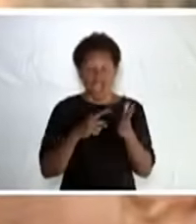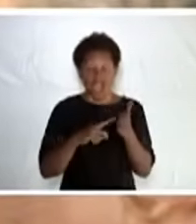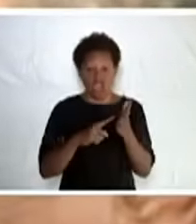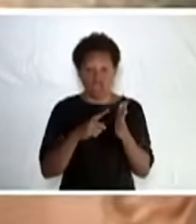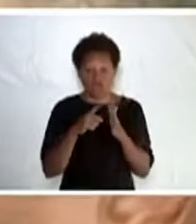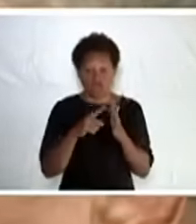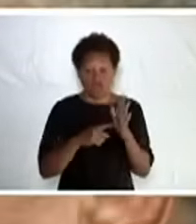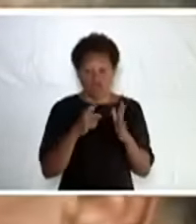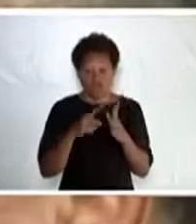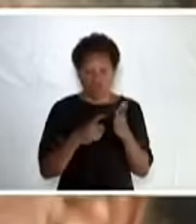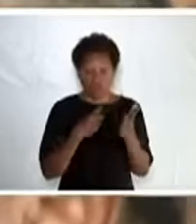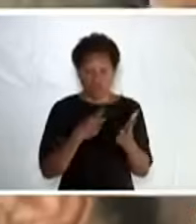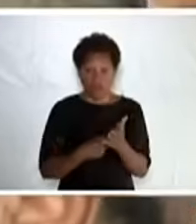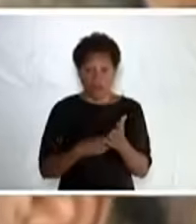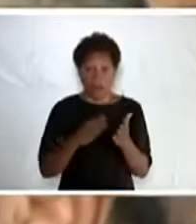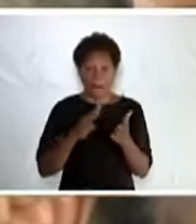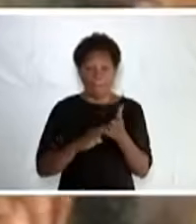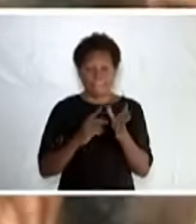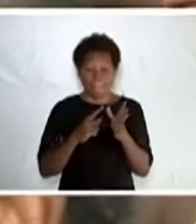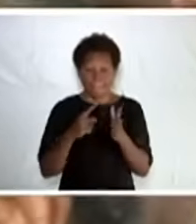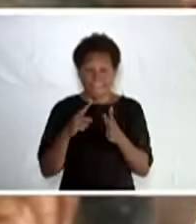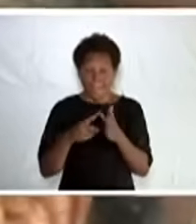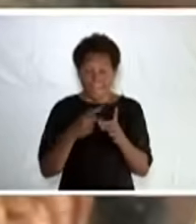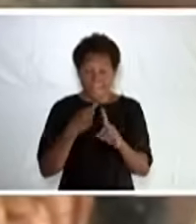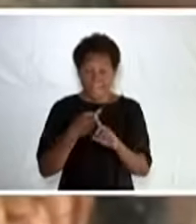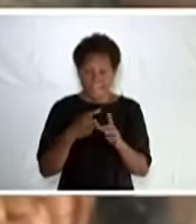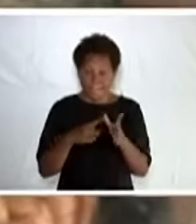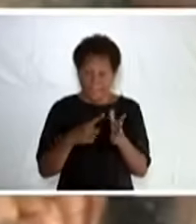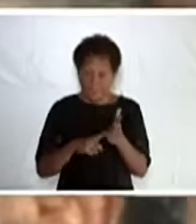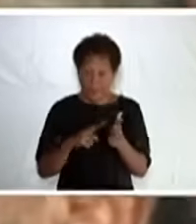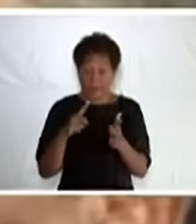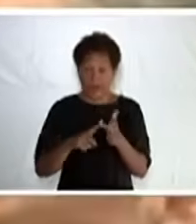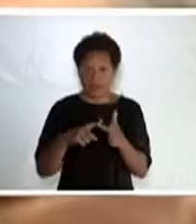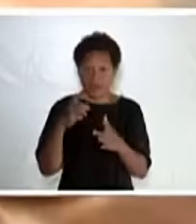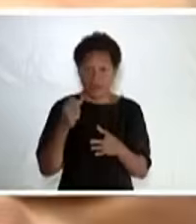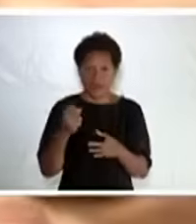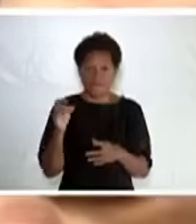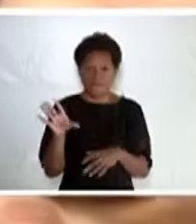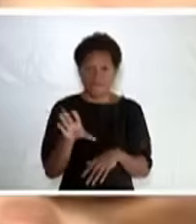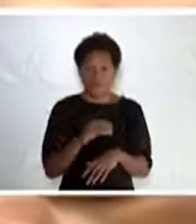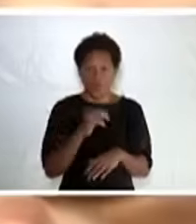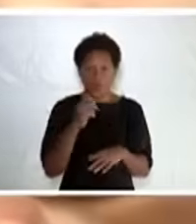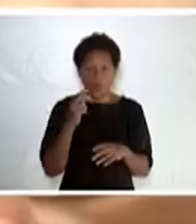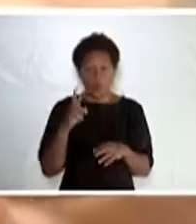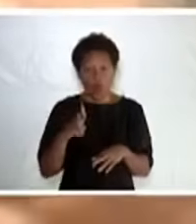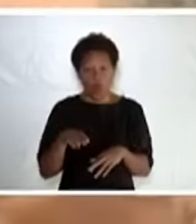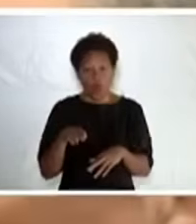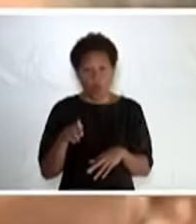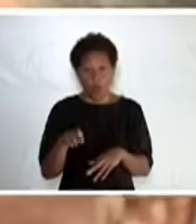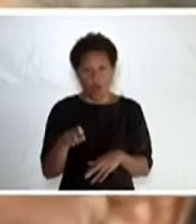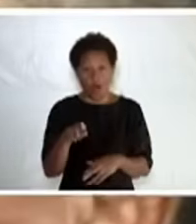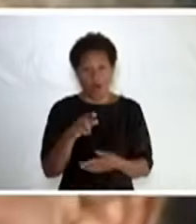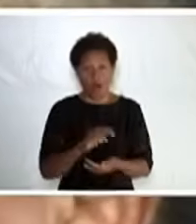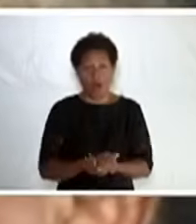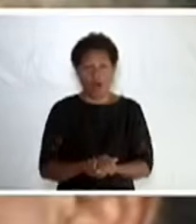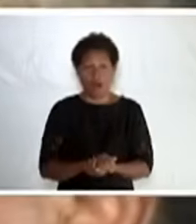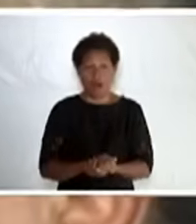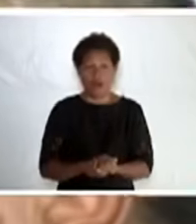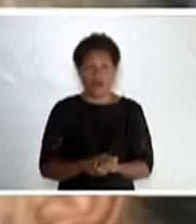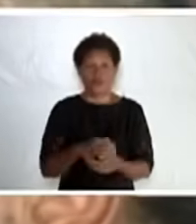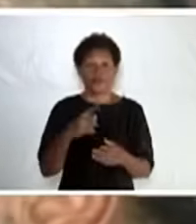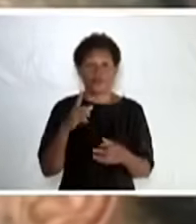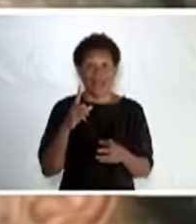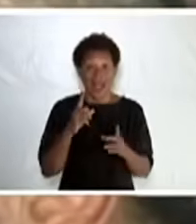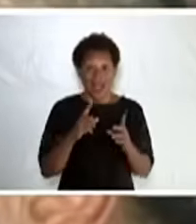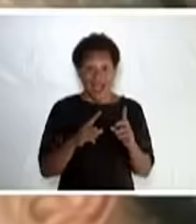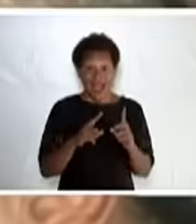Maikali Bernange from Lomanikoro, Tikina Rewa, and the province of Rewa. Detachment 2IC